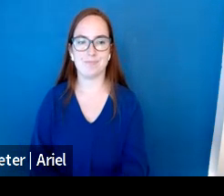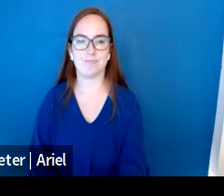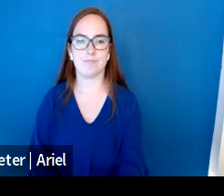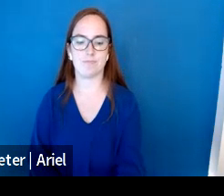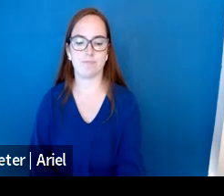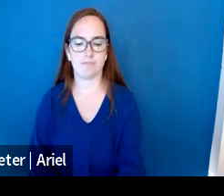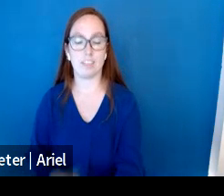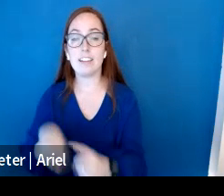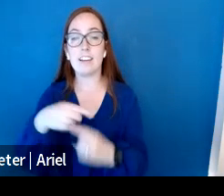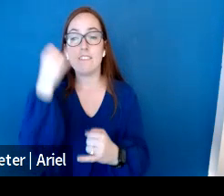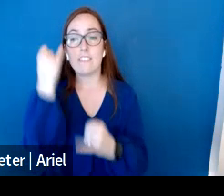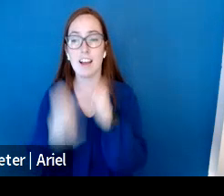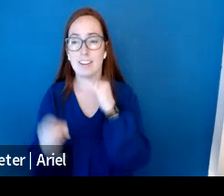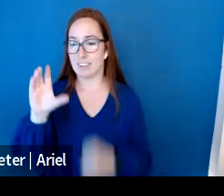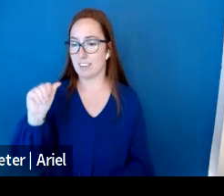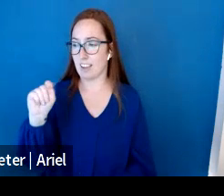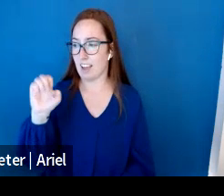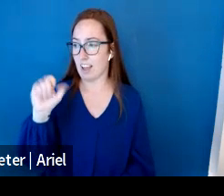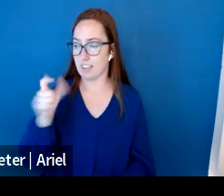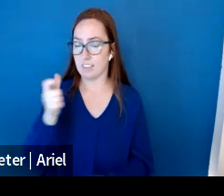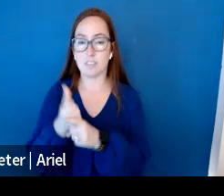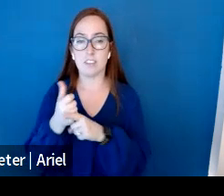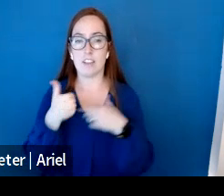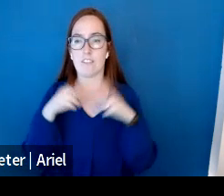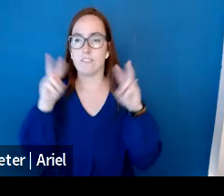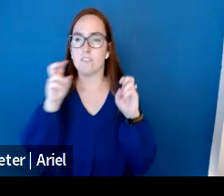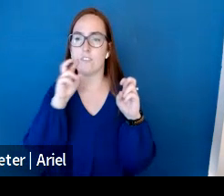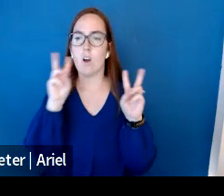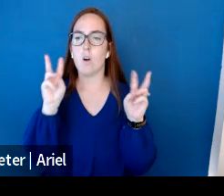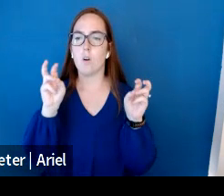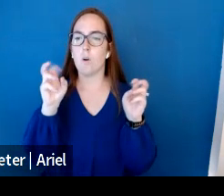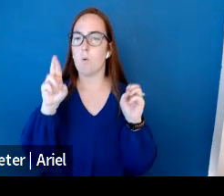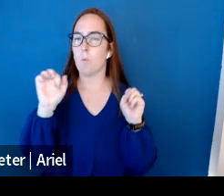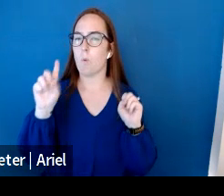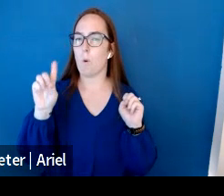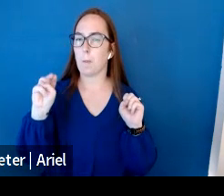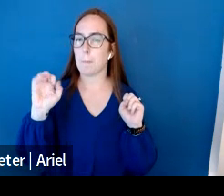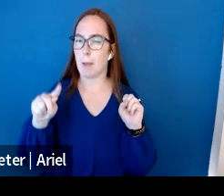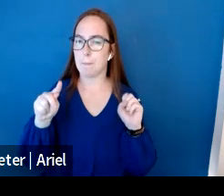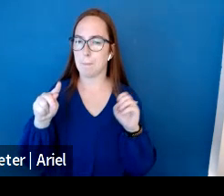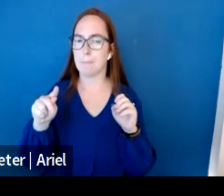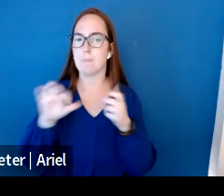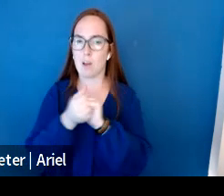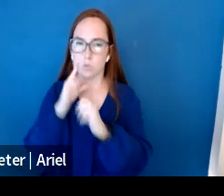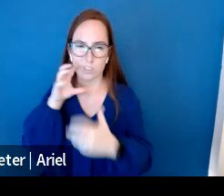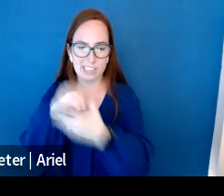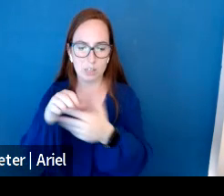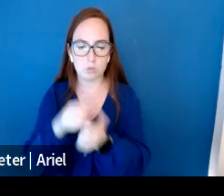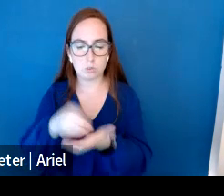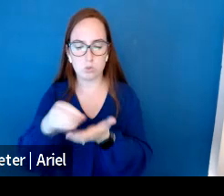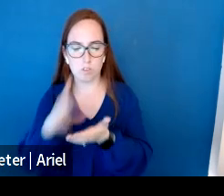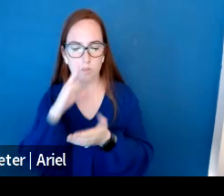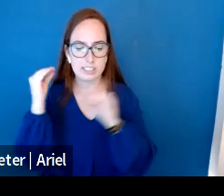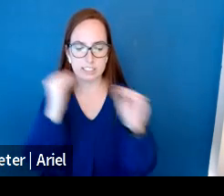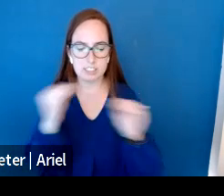And then finally, CASEL has a roadmap on how to re-engage with students in teaching social emotional learning that's